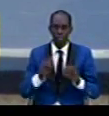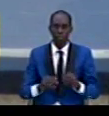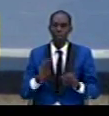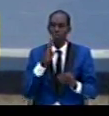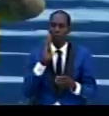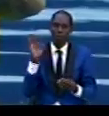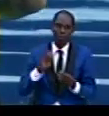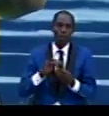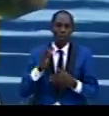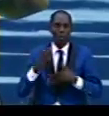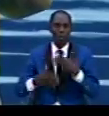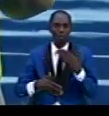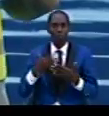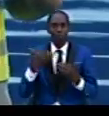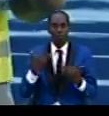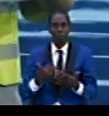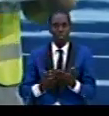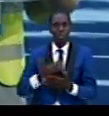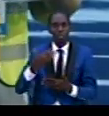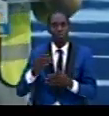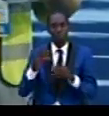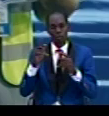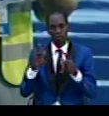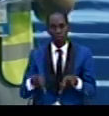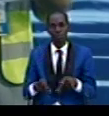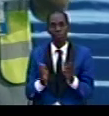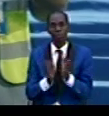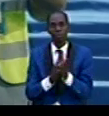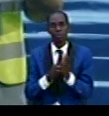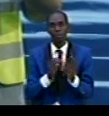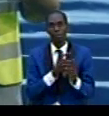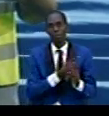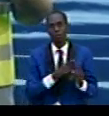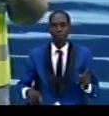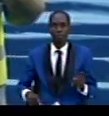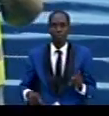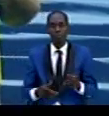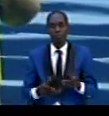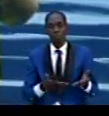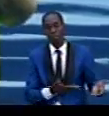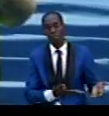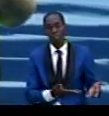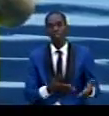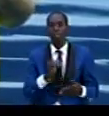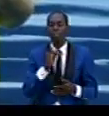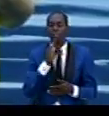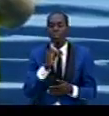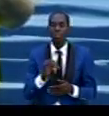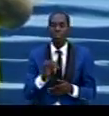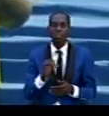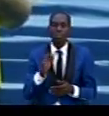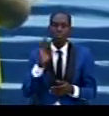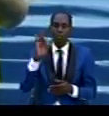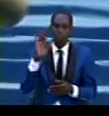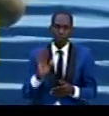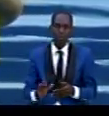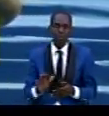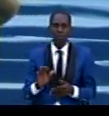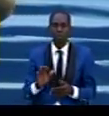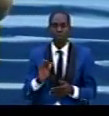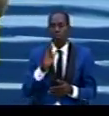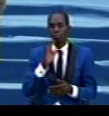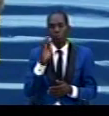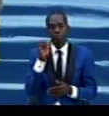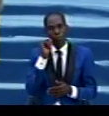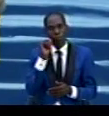testifier. Praise the Lord. Hallelujah. Beside me is Pastor Mrs. Okedigi. She's